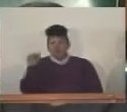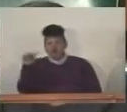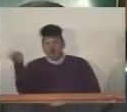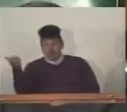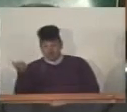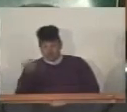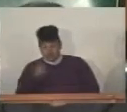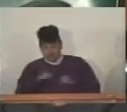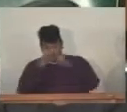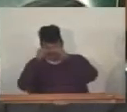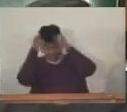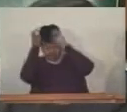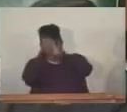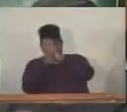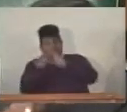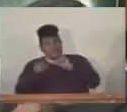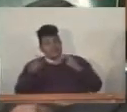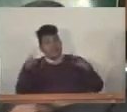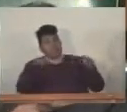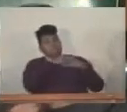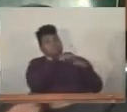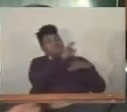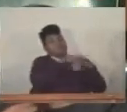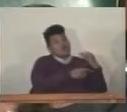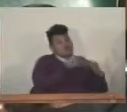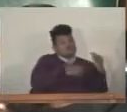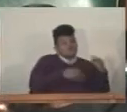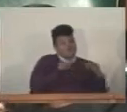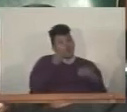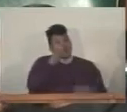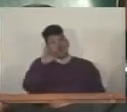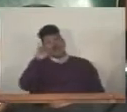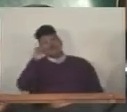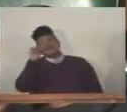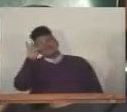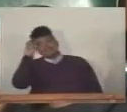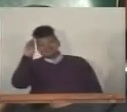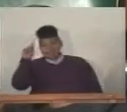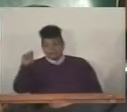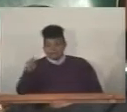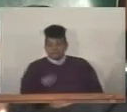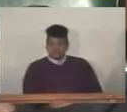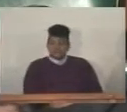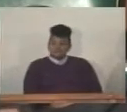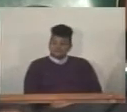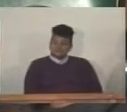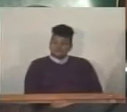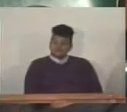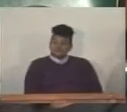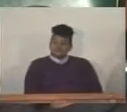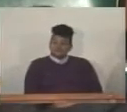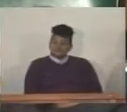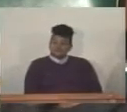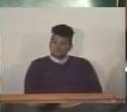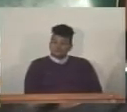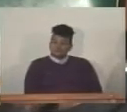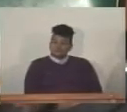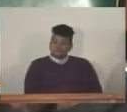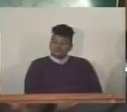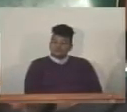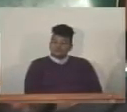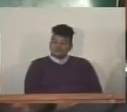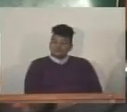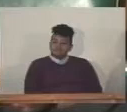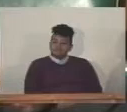are triable in the parish court. Mr. President, summary offenses, on the other hand, are triable in the parish court, or in